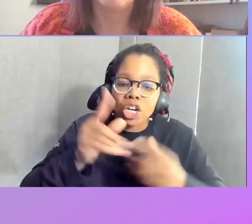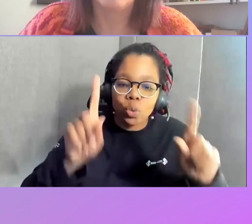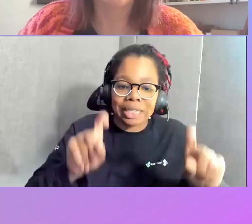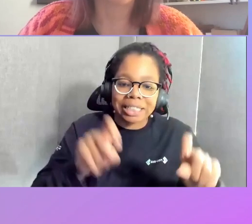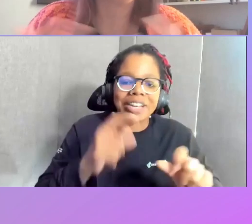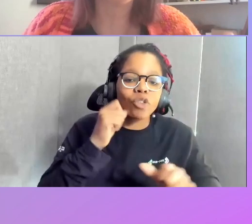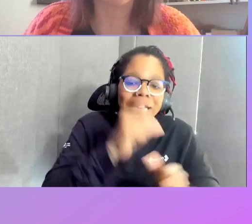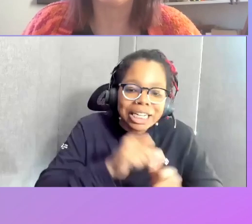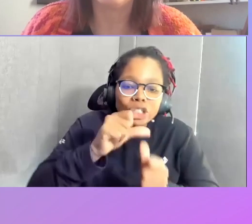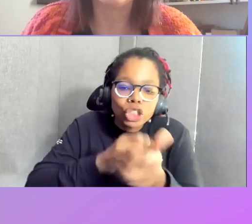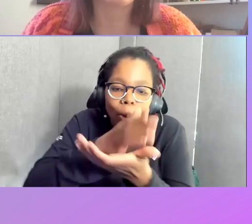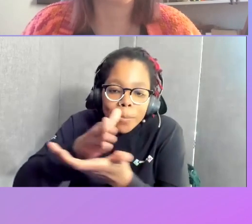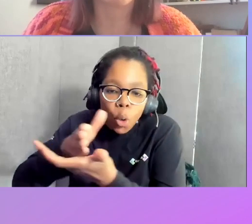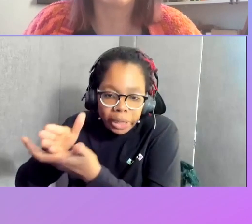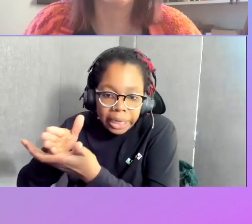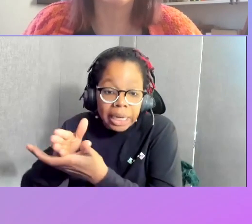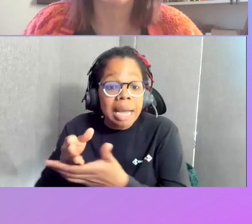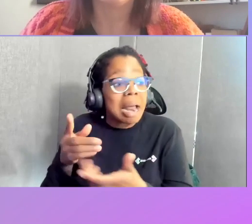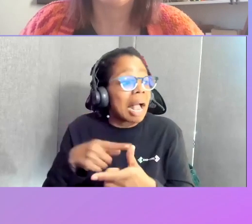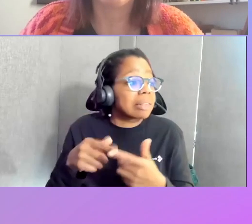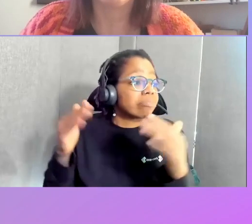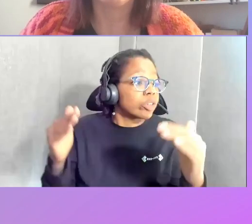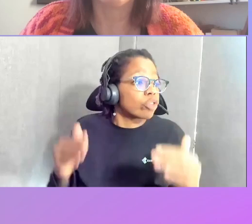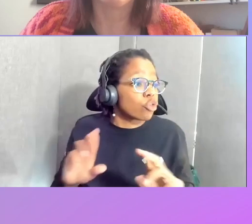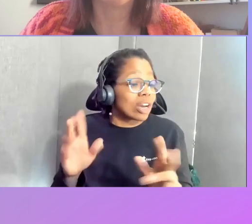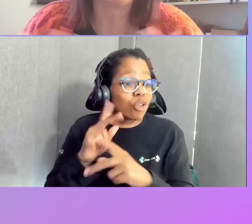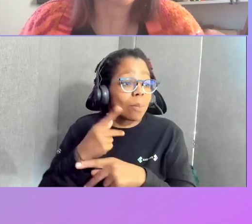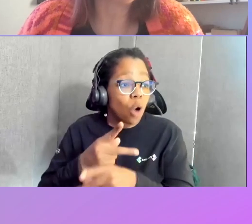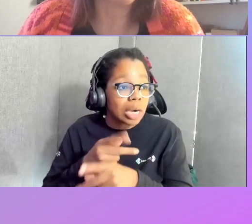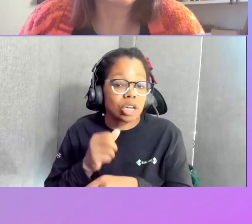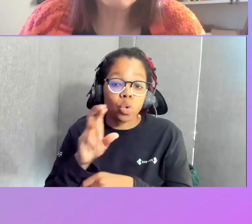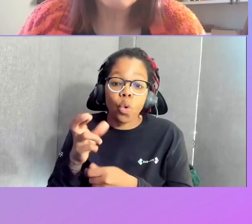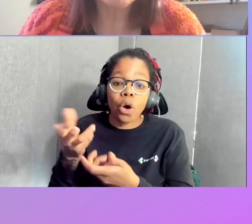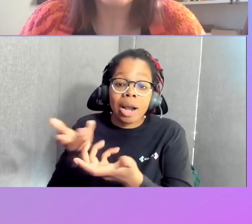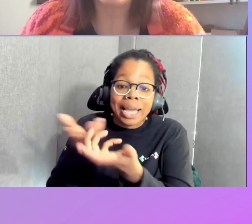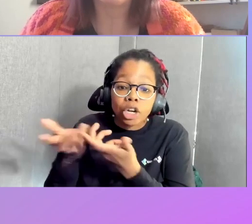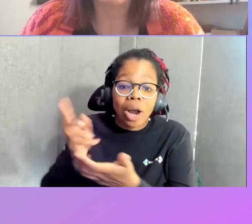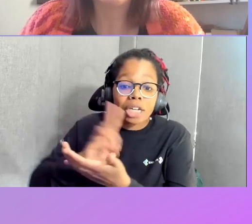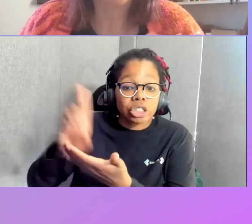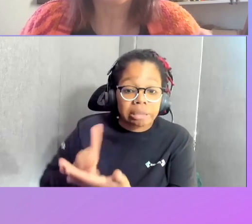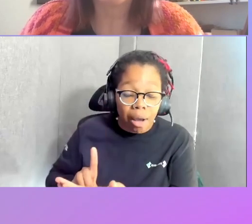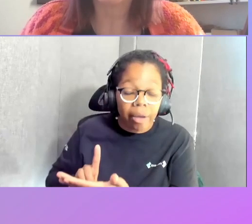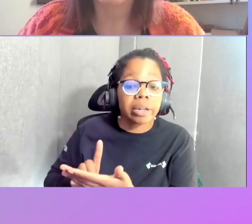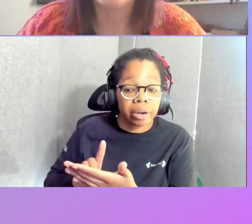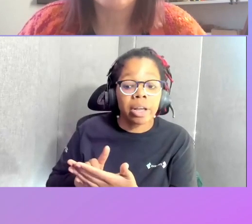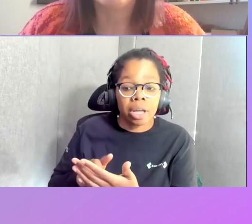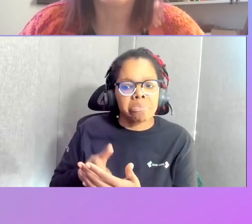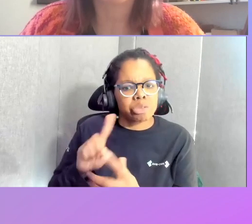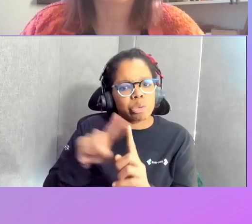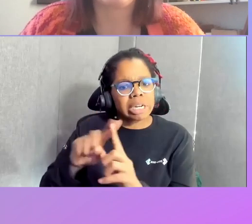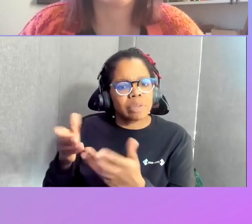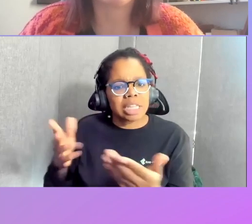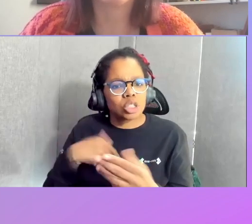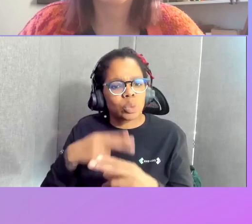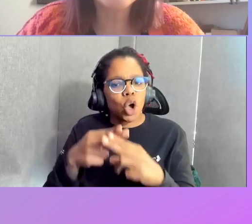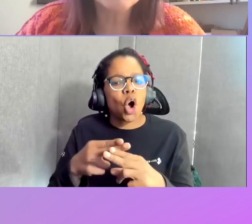level. Then if you're in, say, product or interaction design, for example, there are things that we call